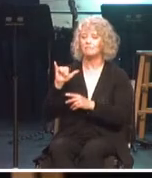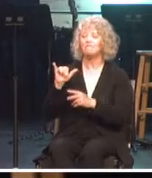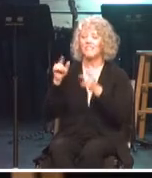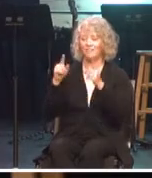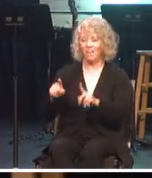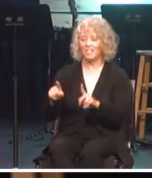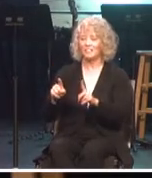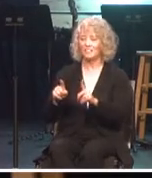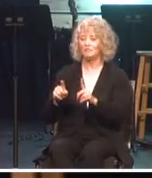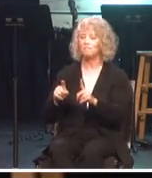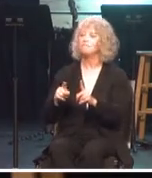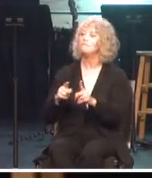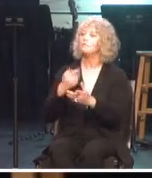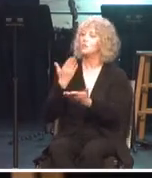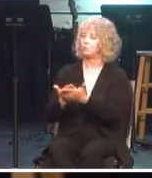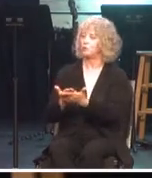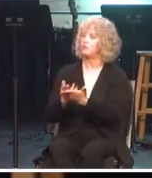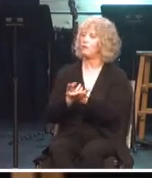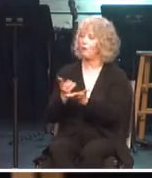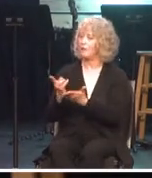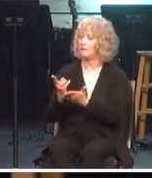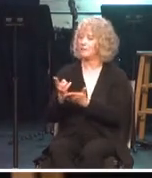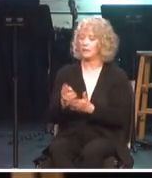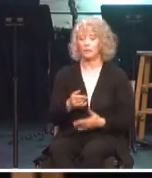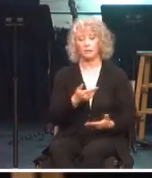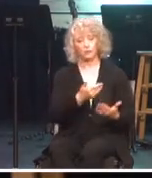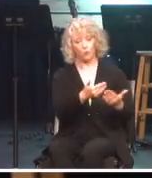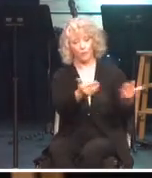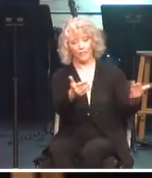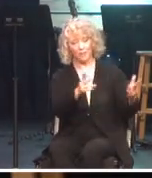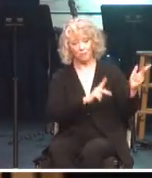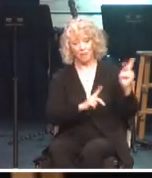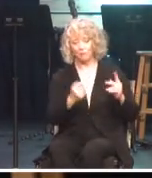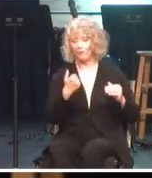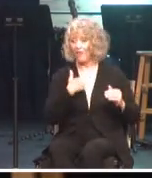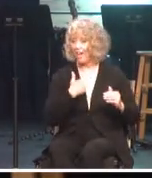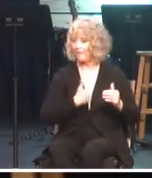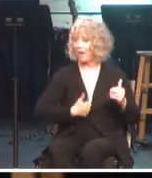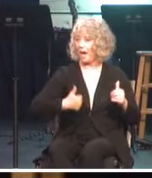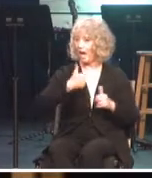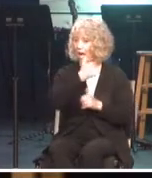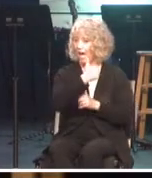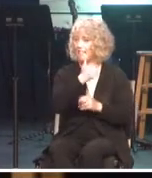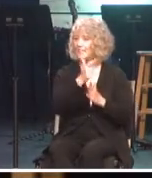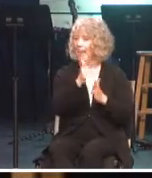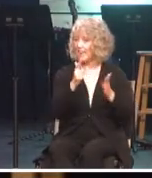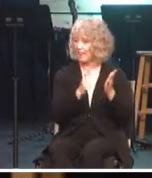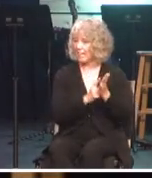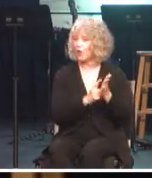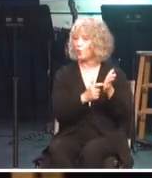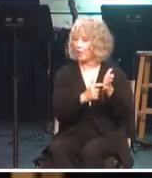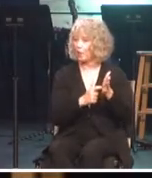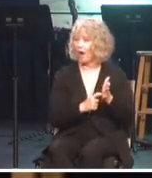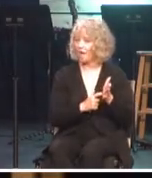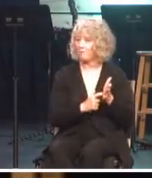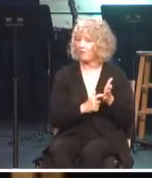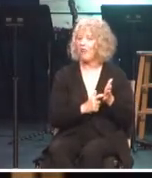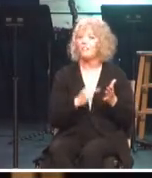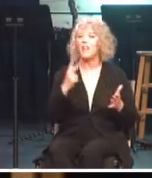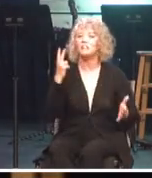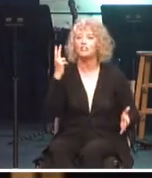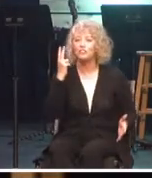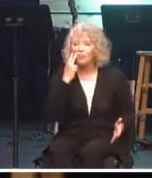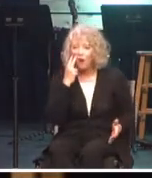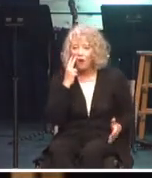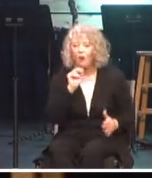crowd has had the highest legal requirement fulfilled right in front